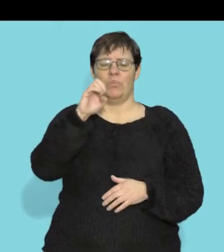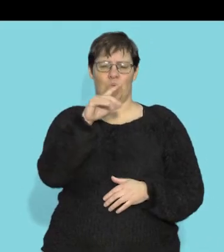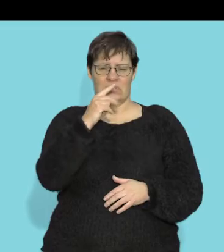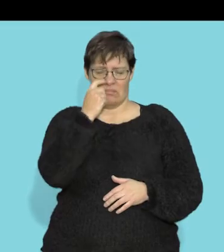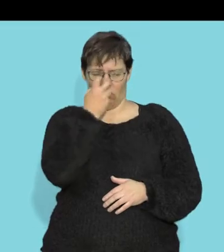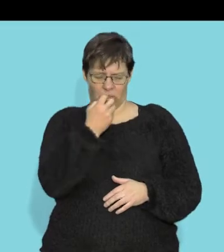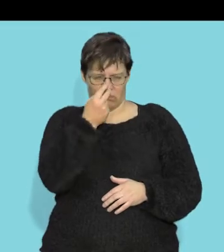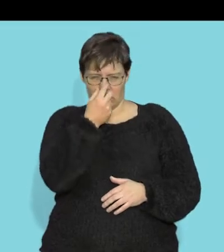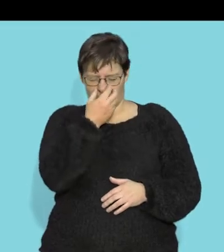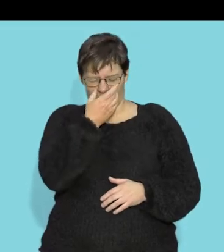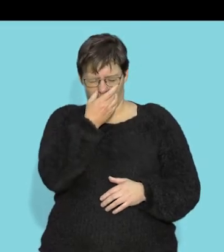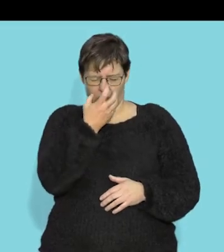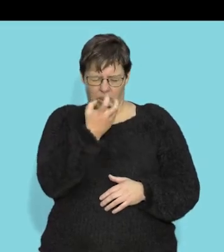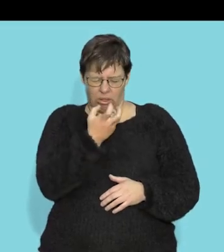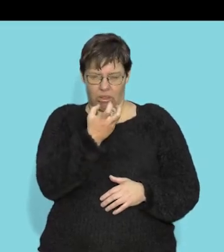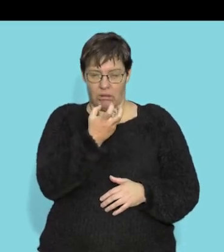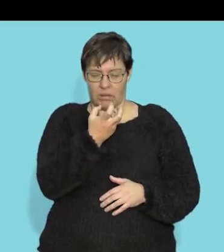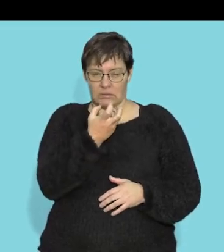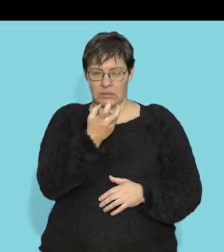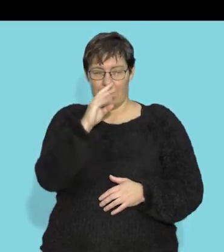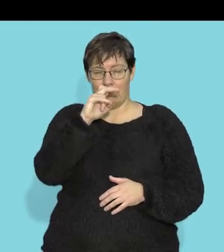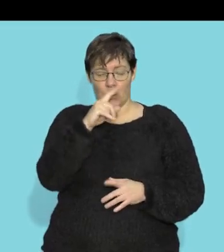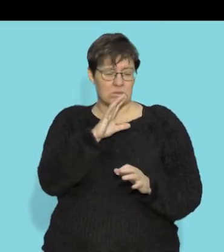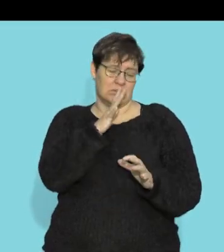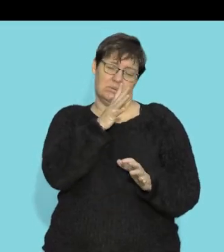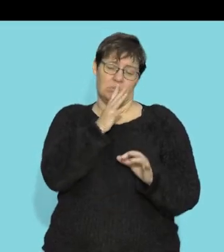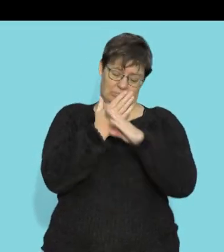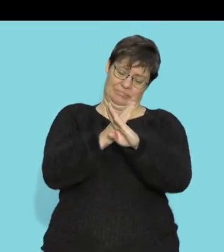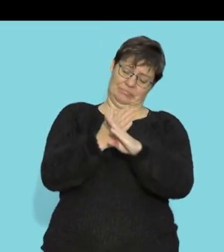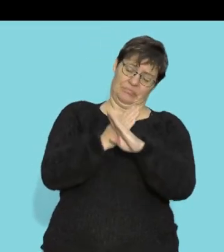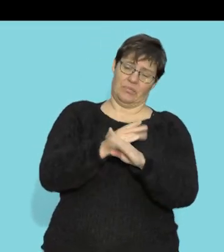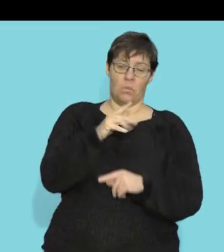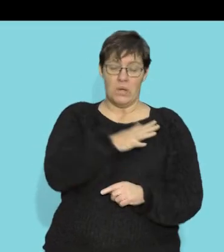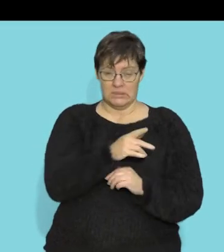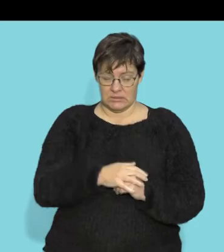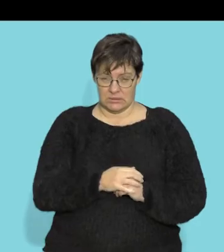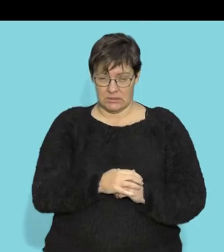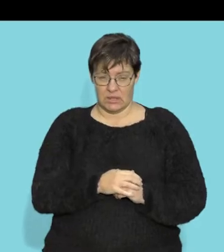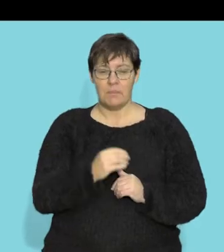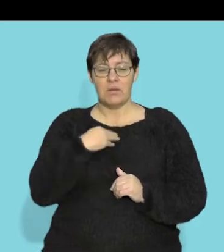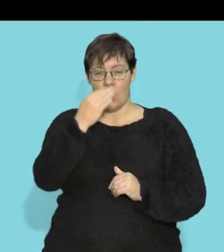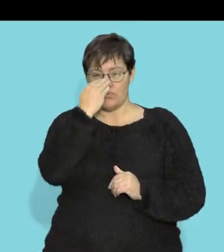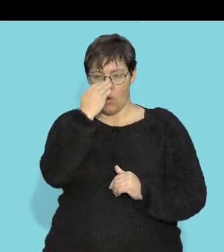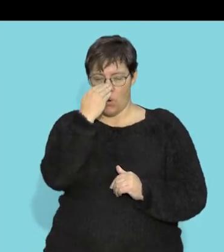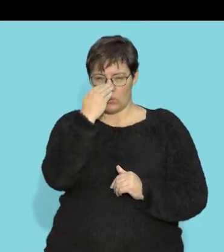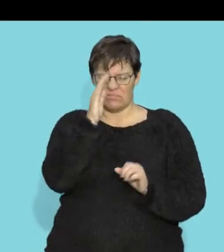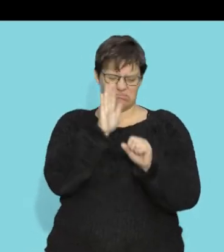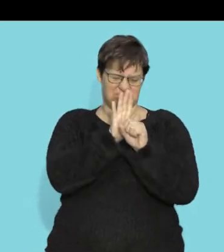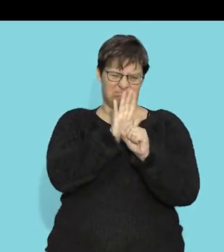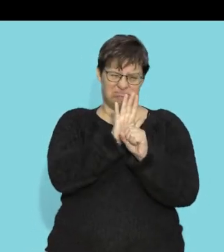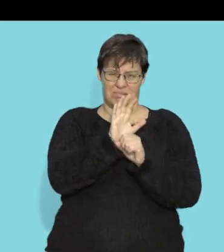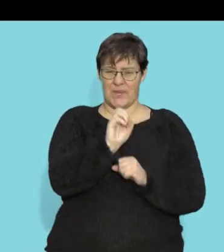to produce this whole lot of mucus. So what happens is we have like a blocked nose, right? But